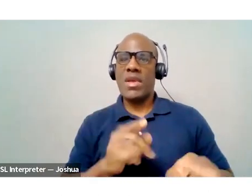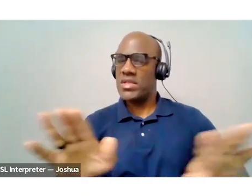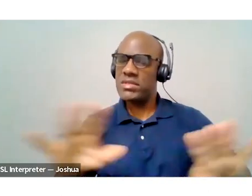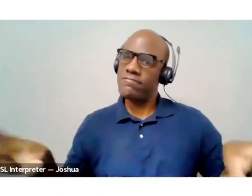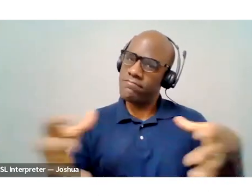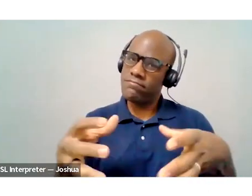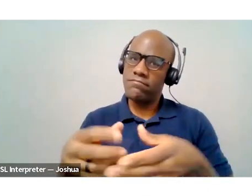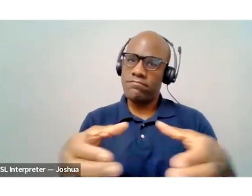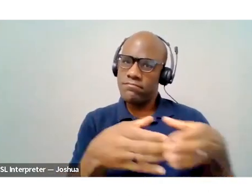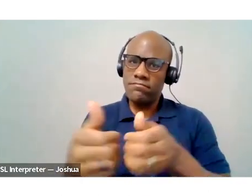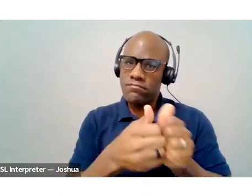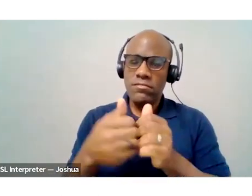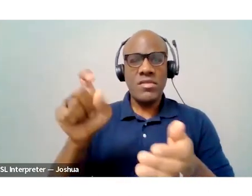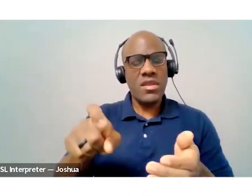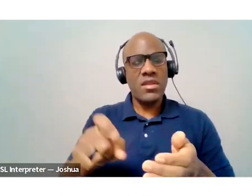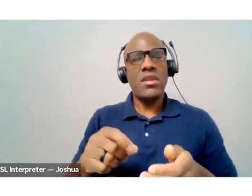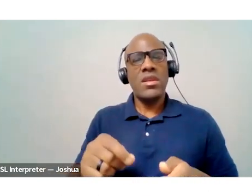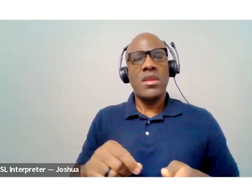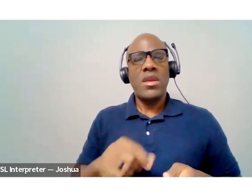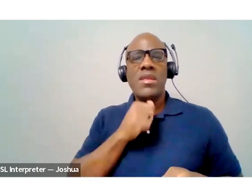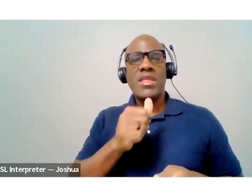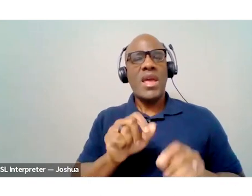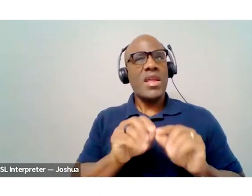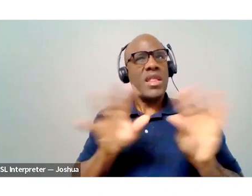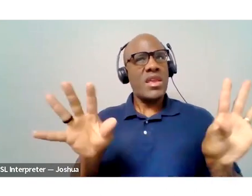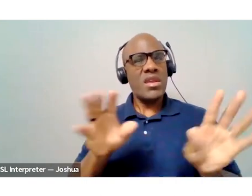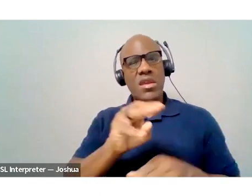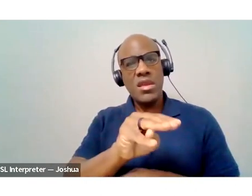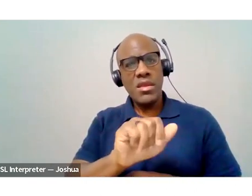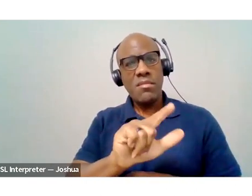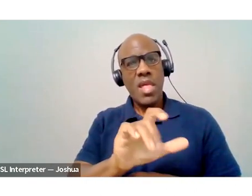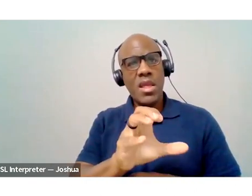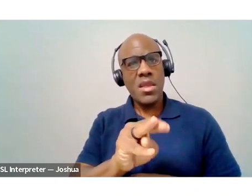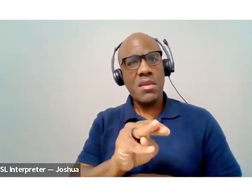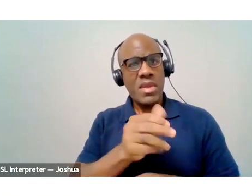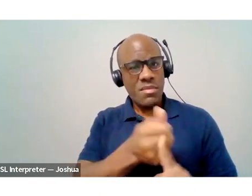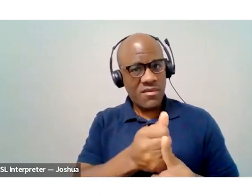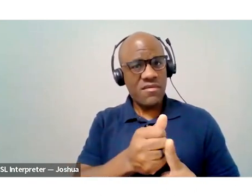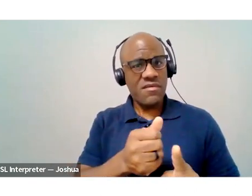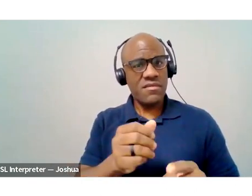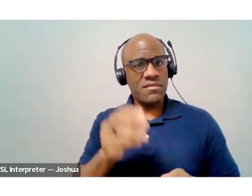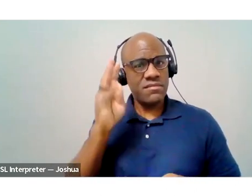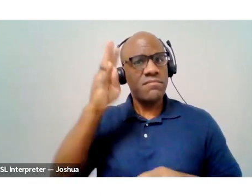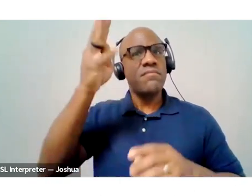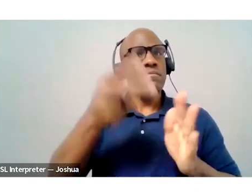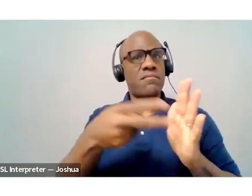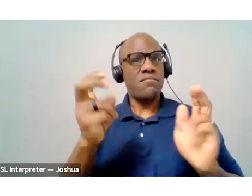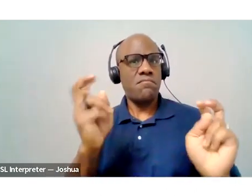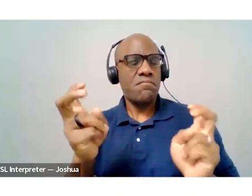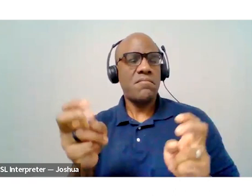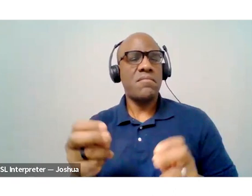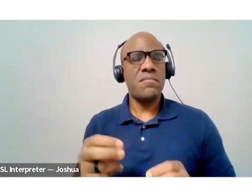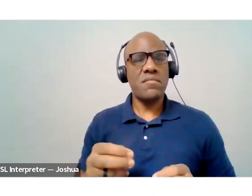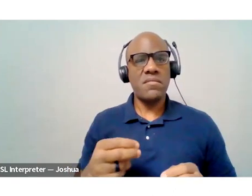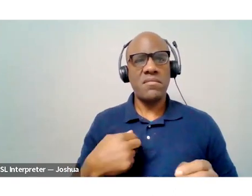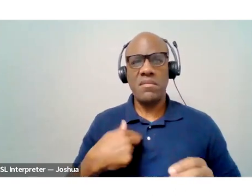say it, because I was running through some of these critical media literacy practices. What is the sourcing? Where did it come from? I couldn't really